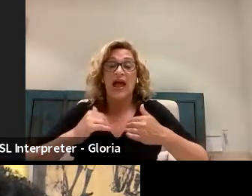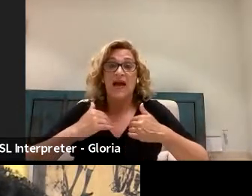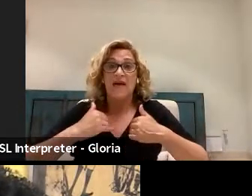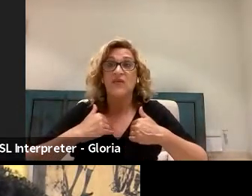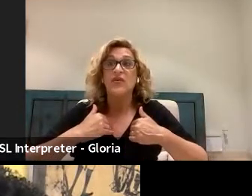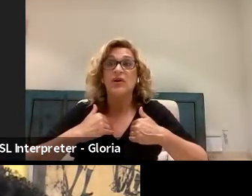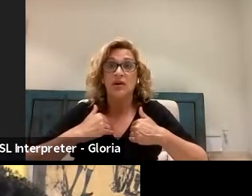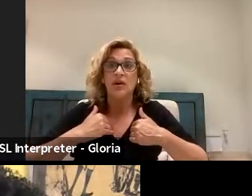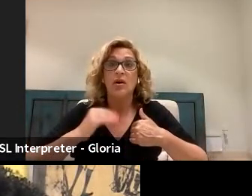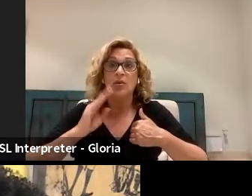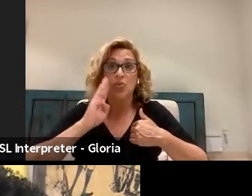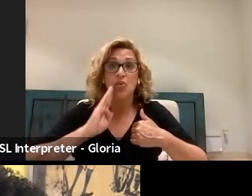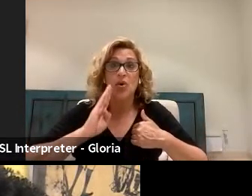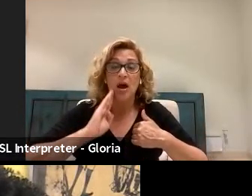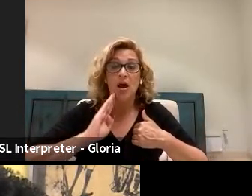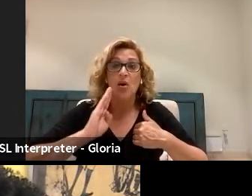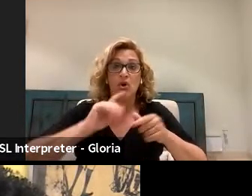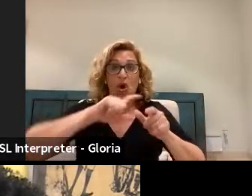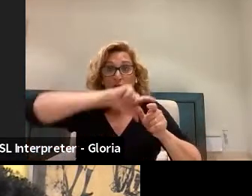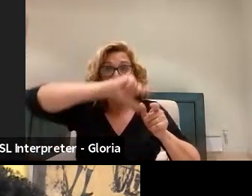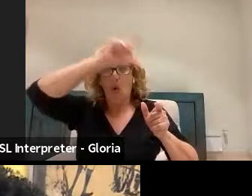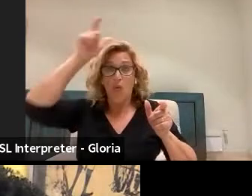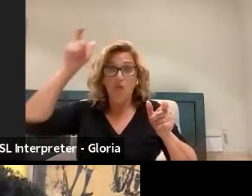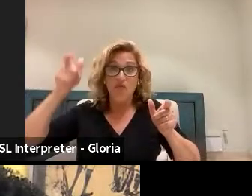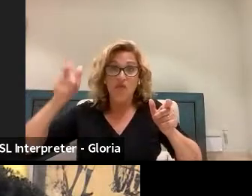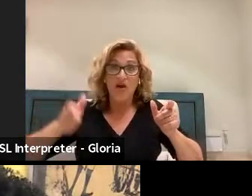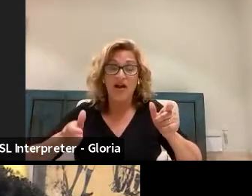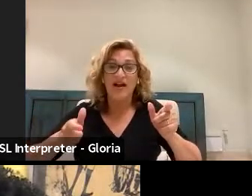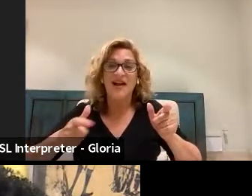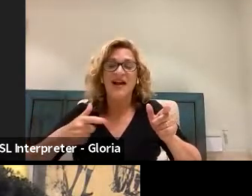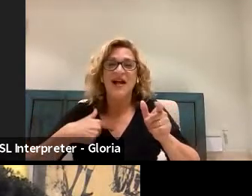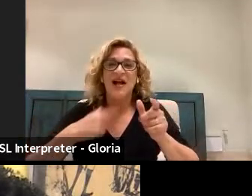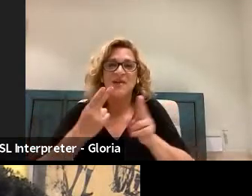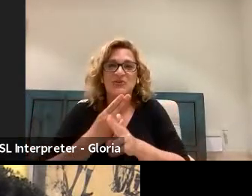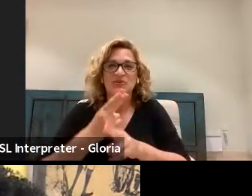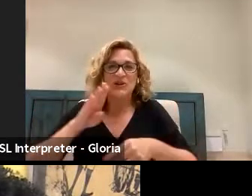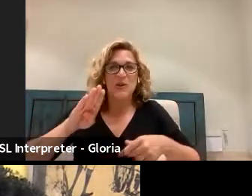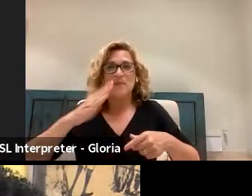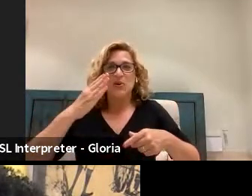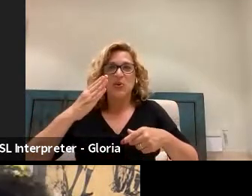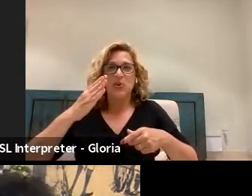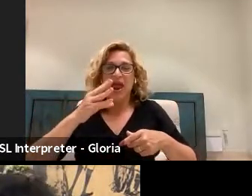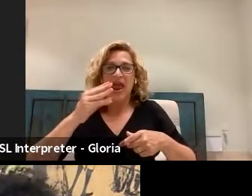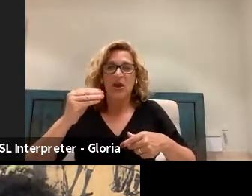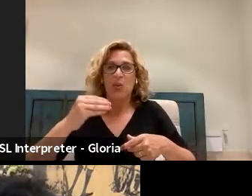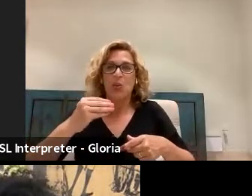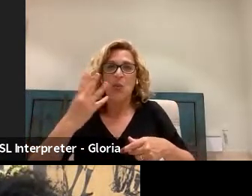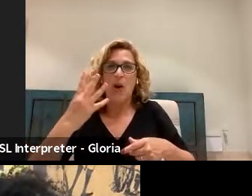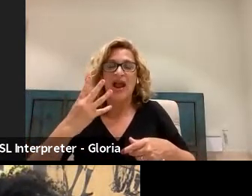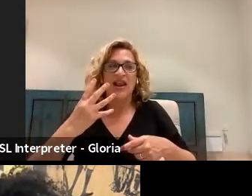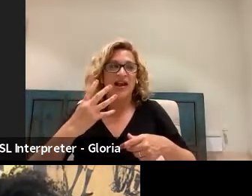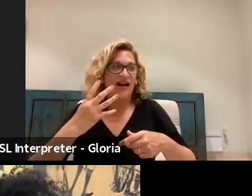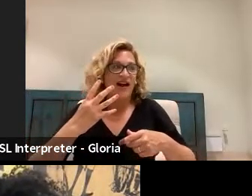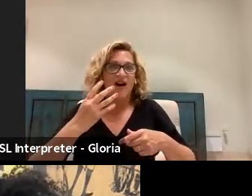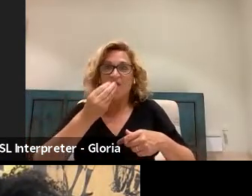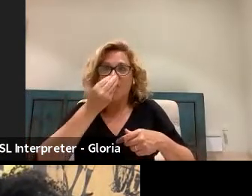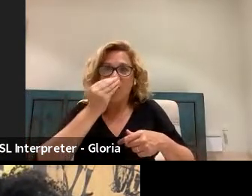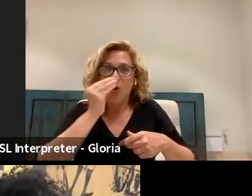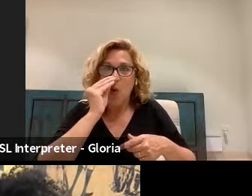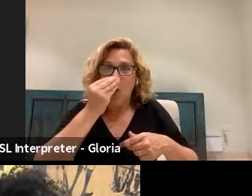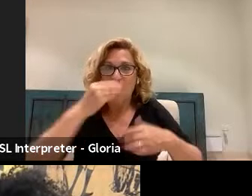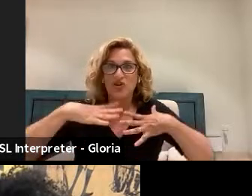round curve to it. I'm wearing a blue and white floral